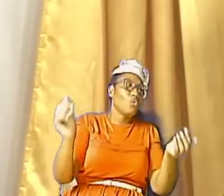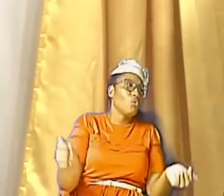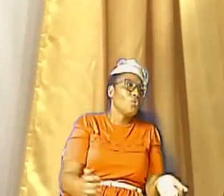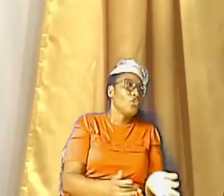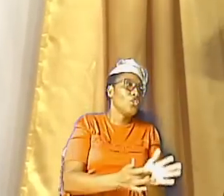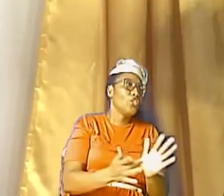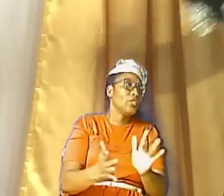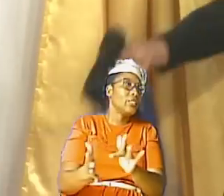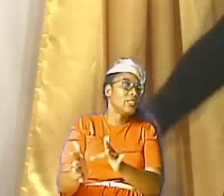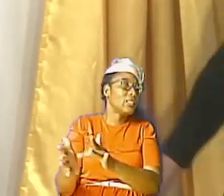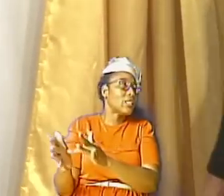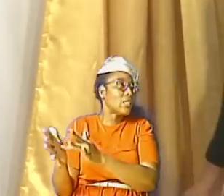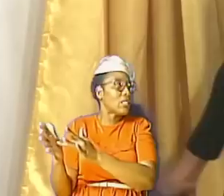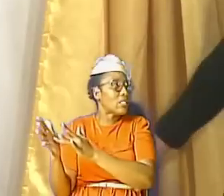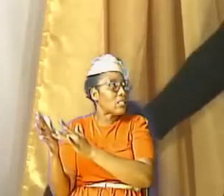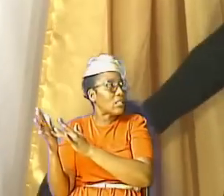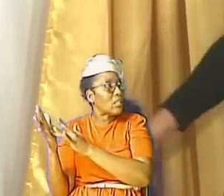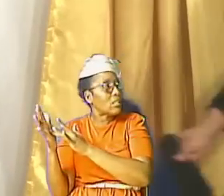Thank you, Jesus.